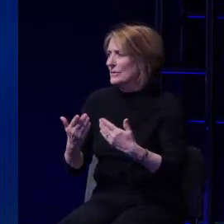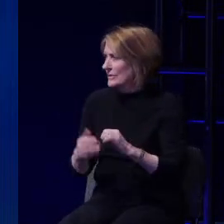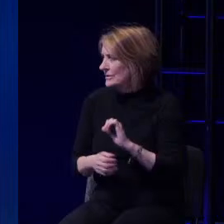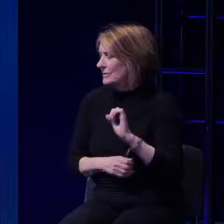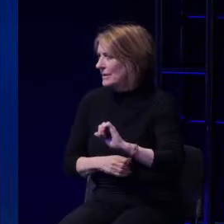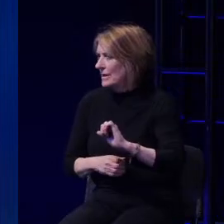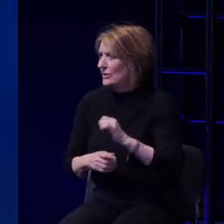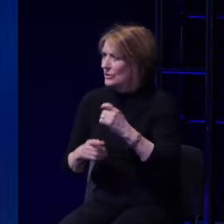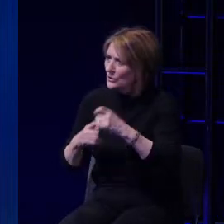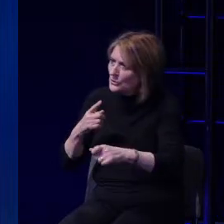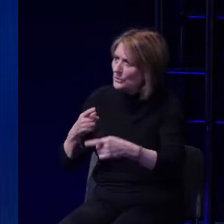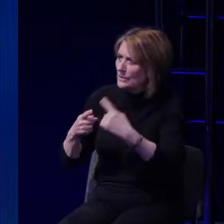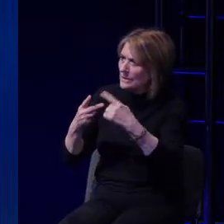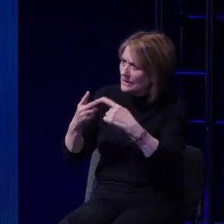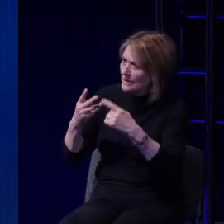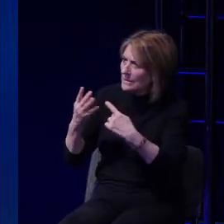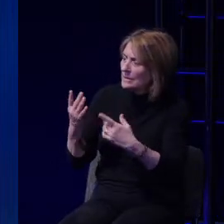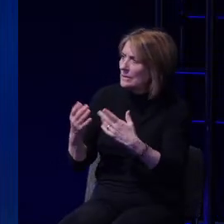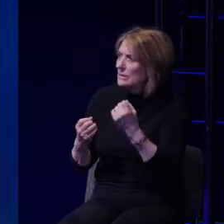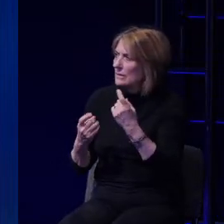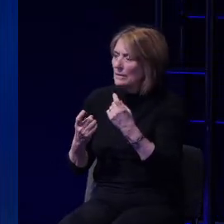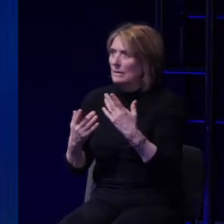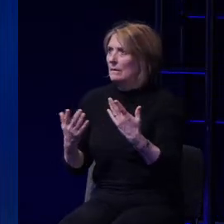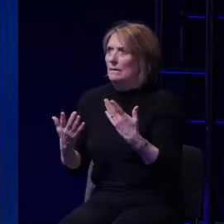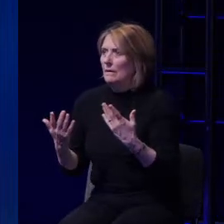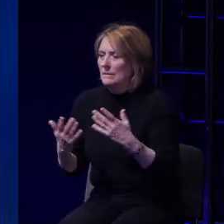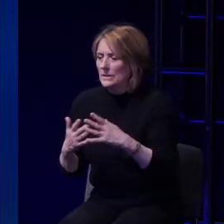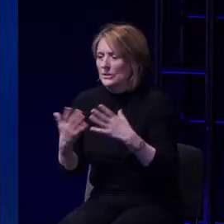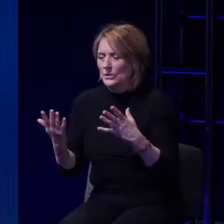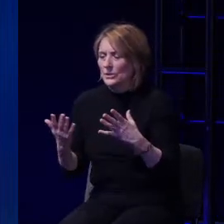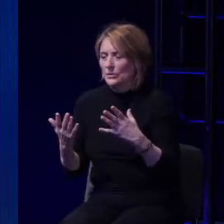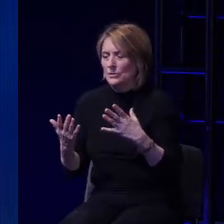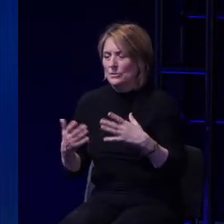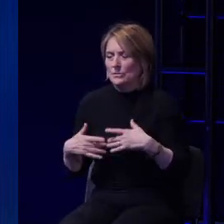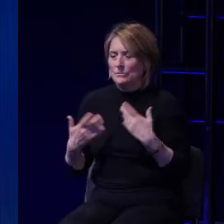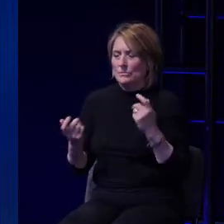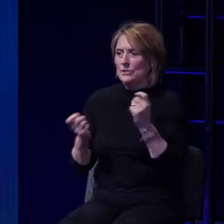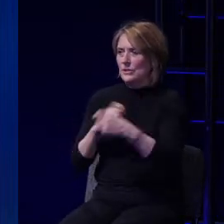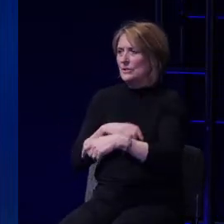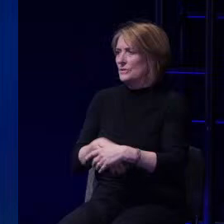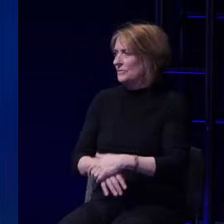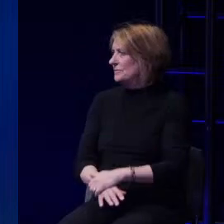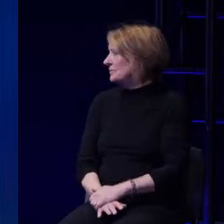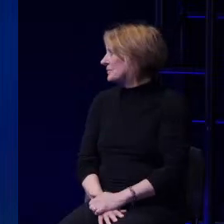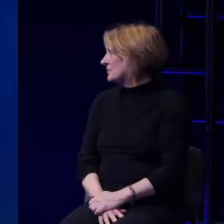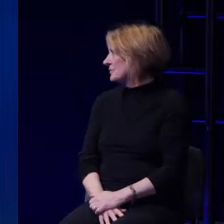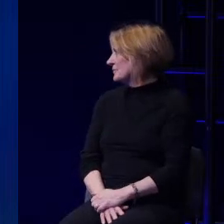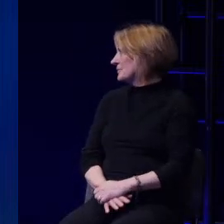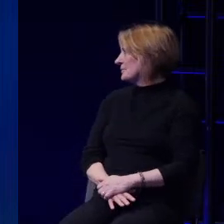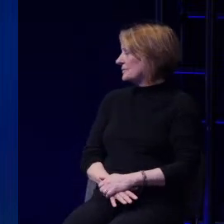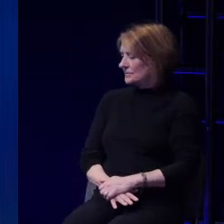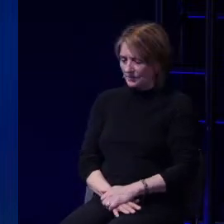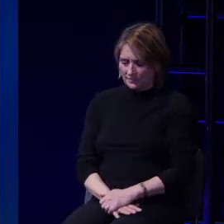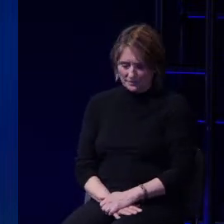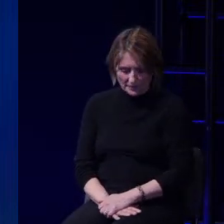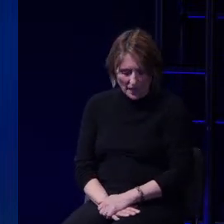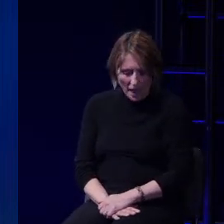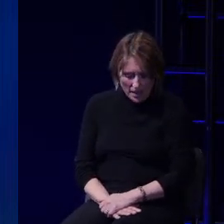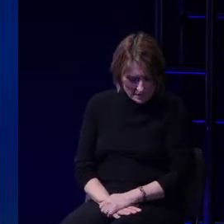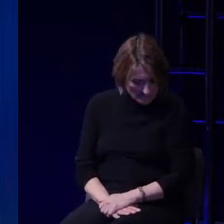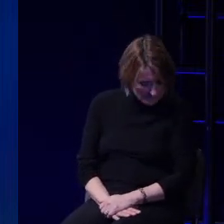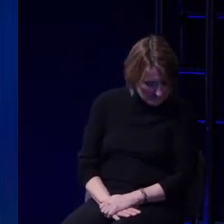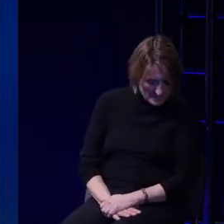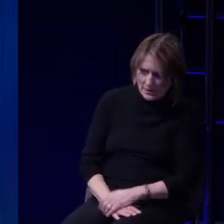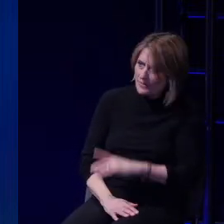you know, and then you realize, oh, they're putting up some huge light, which I didn't want to do. Do I tell them not to? Yeah. And what's a